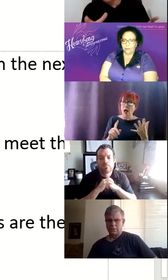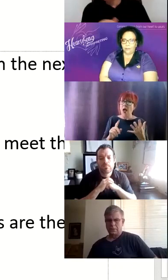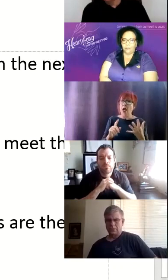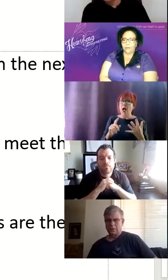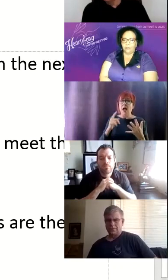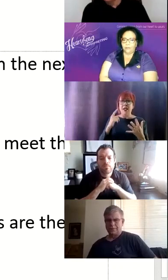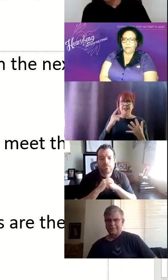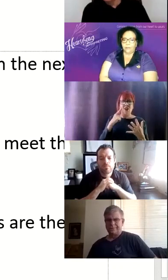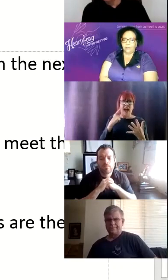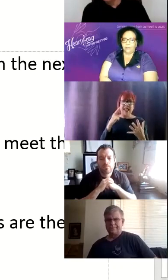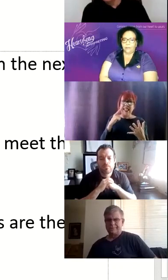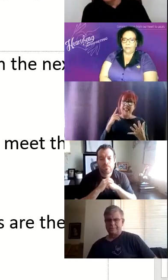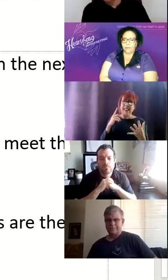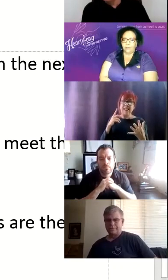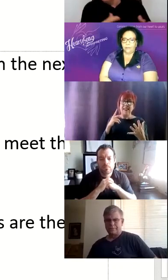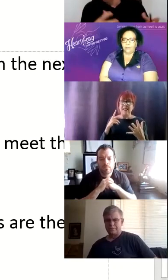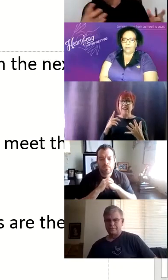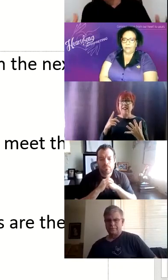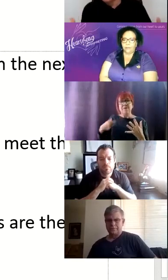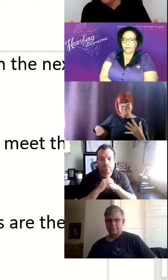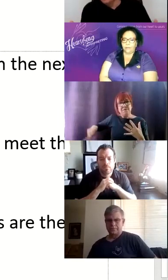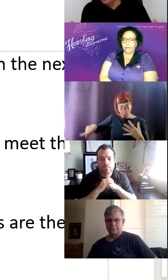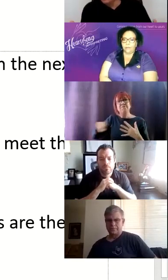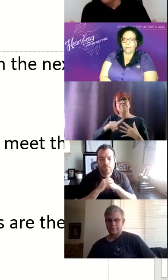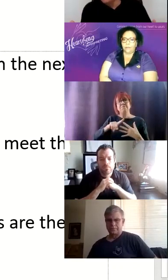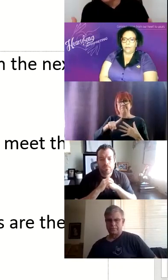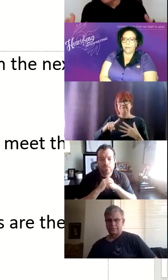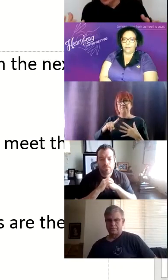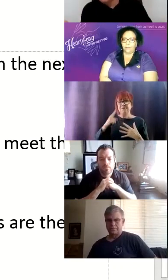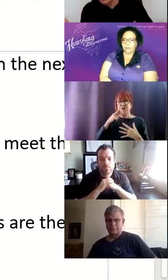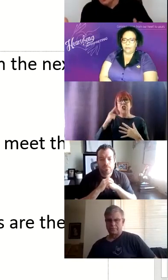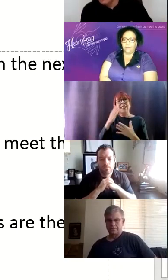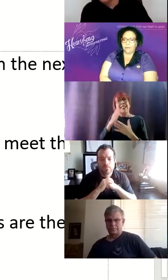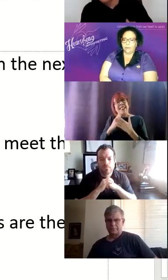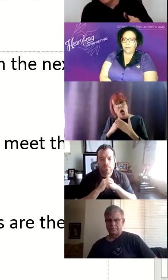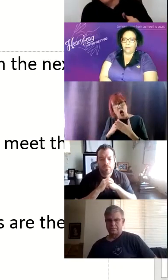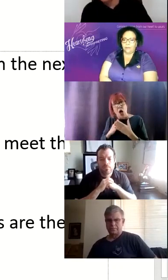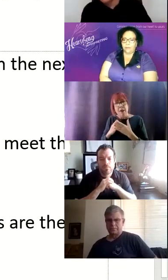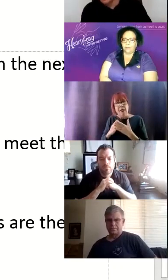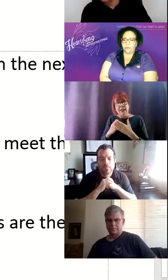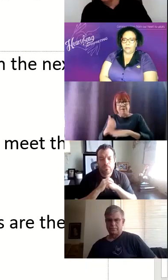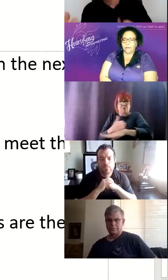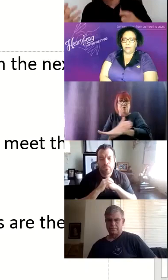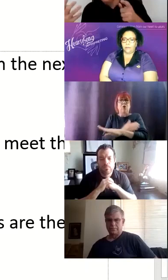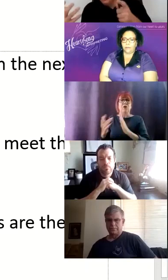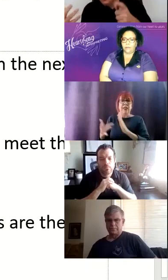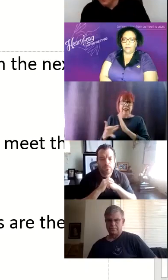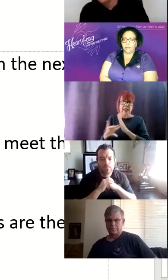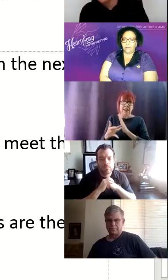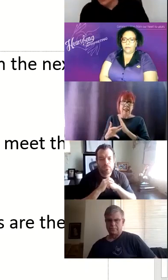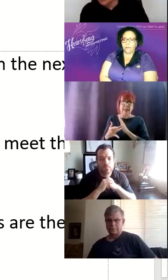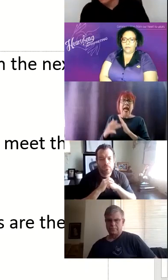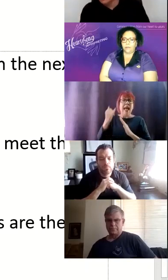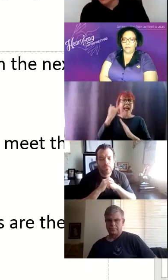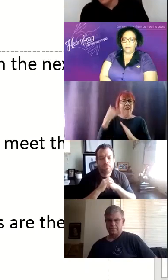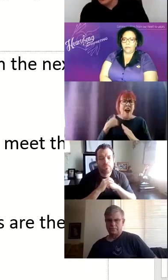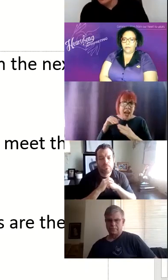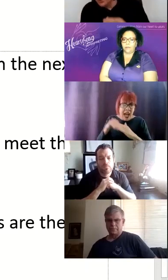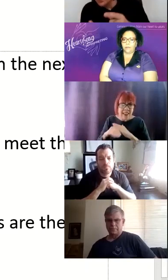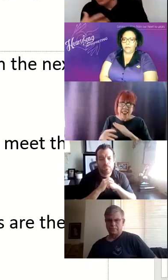our population in general has been given, for some anyway, for those that have access to the technology,